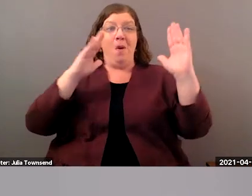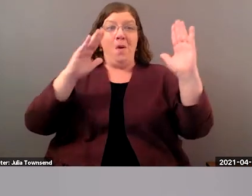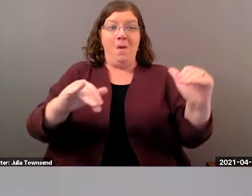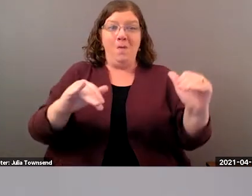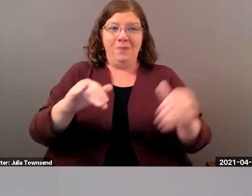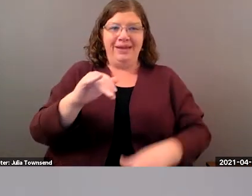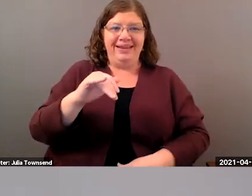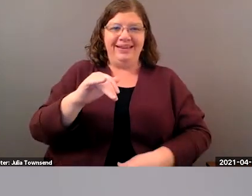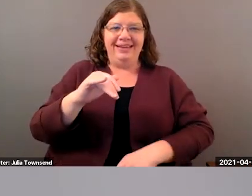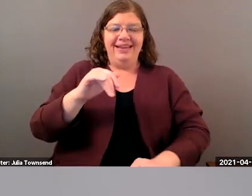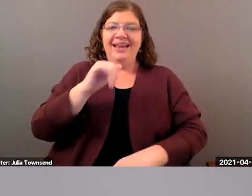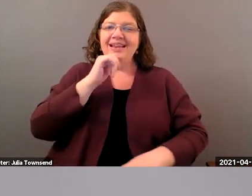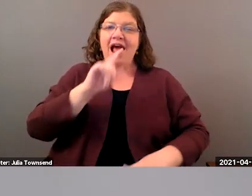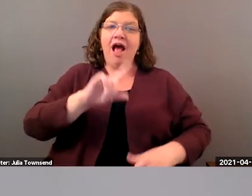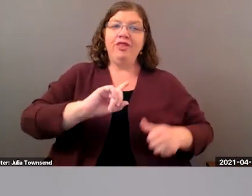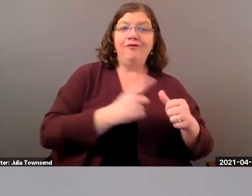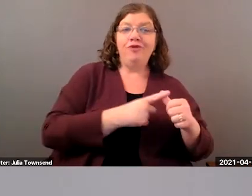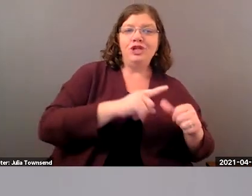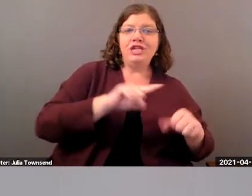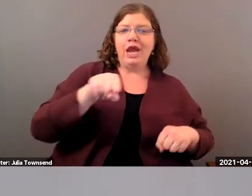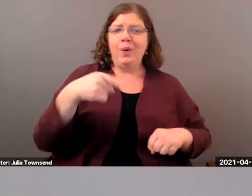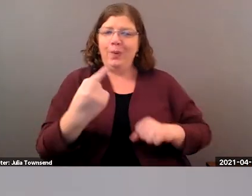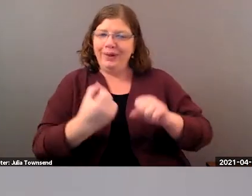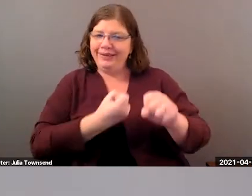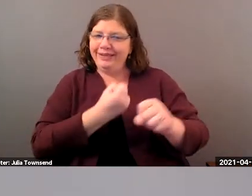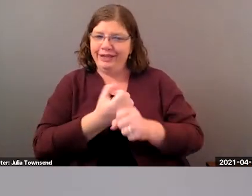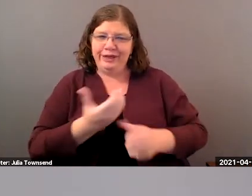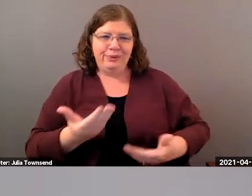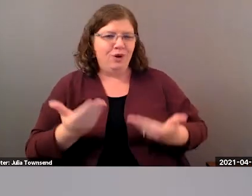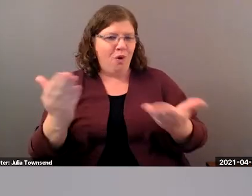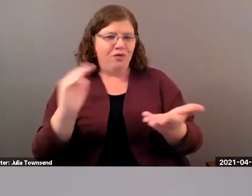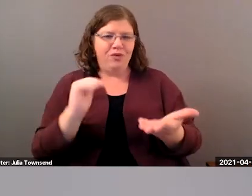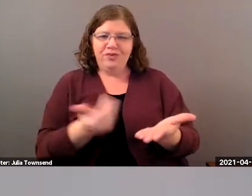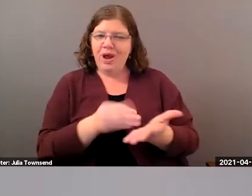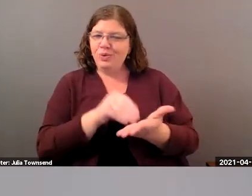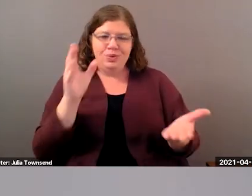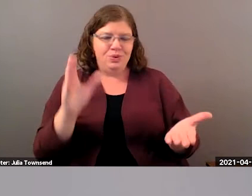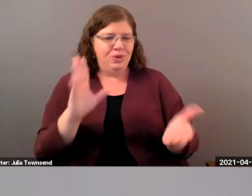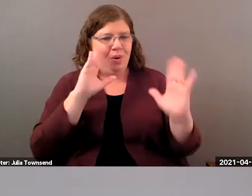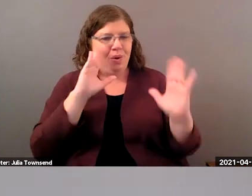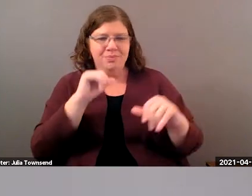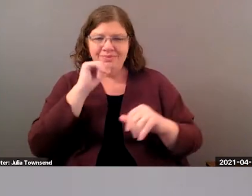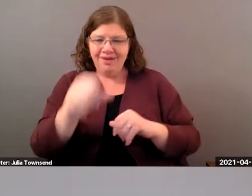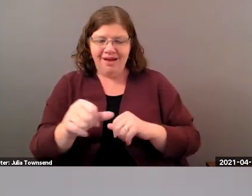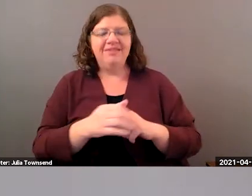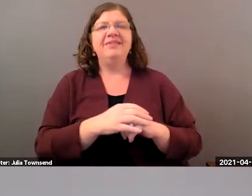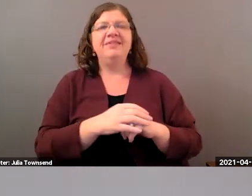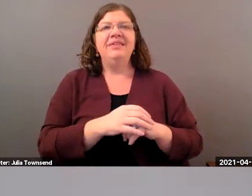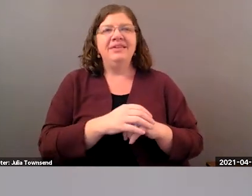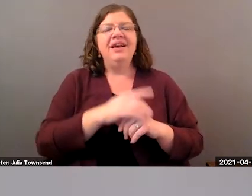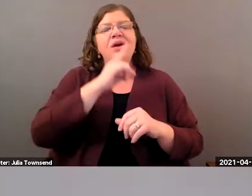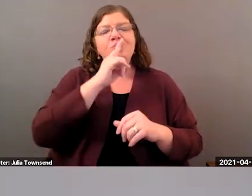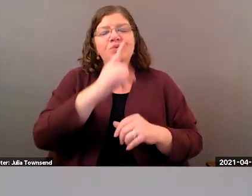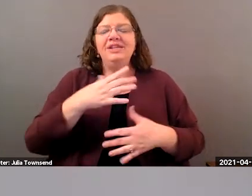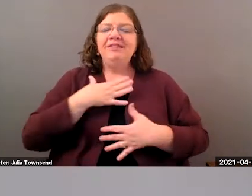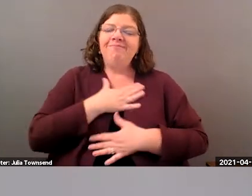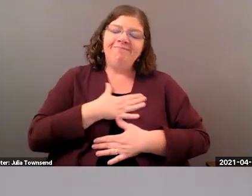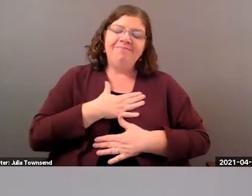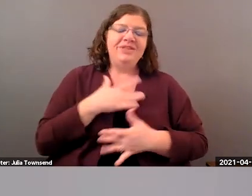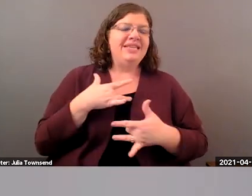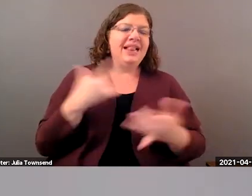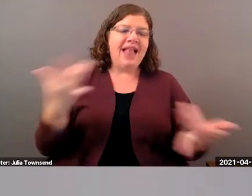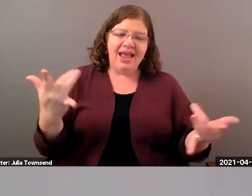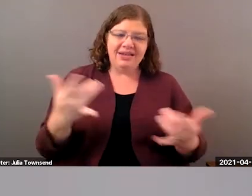the first and only year that we offer this for our students. And I'm really delighted about it. I